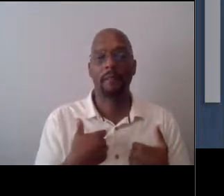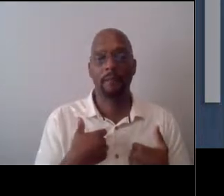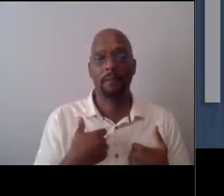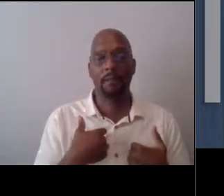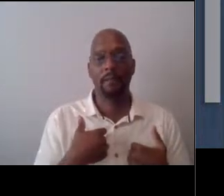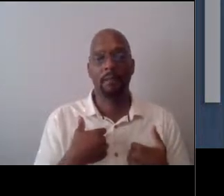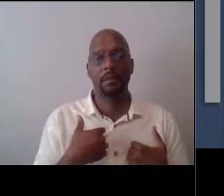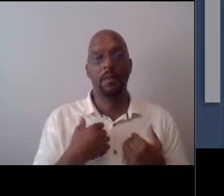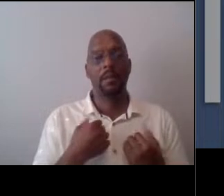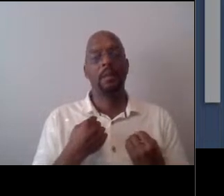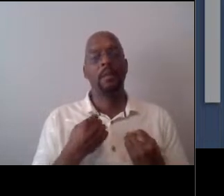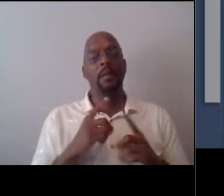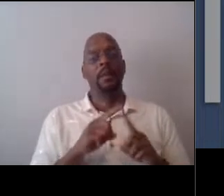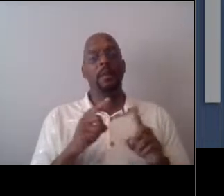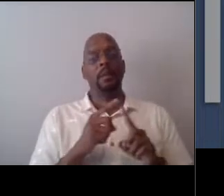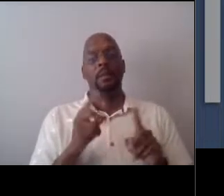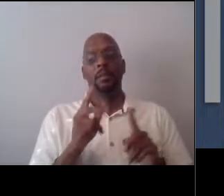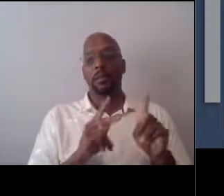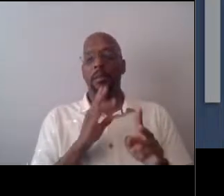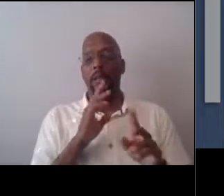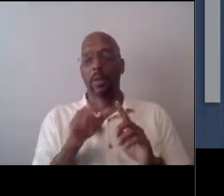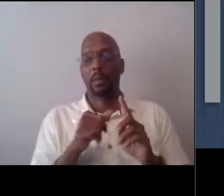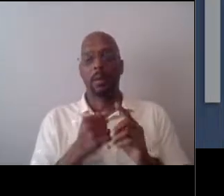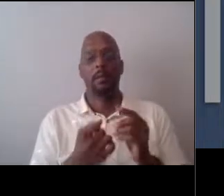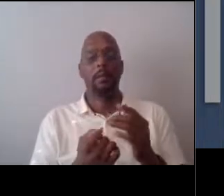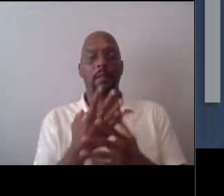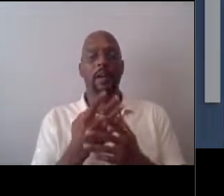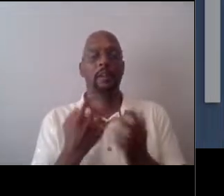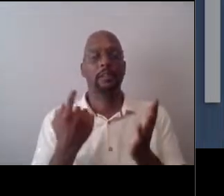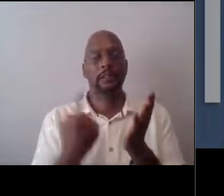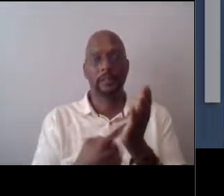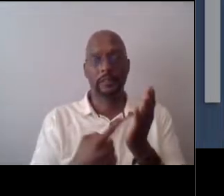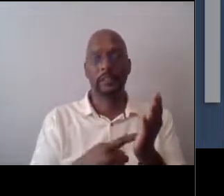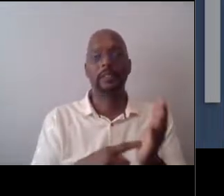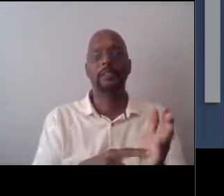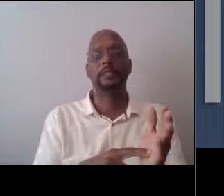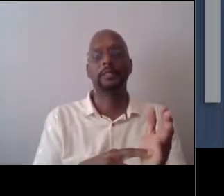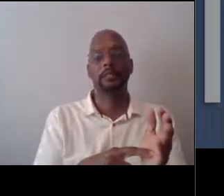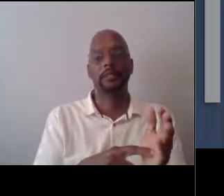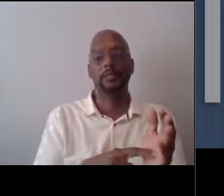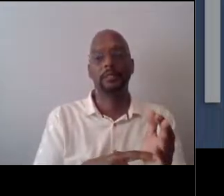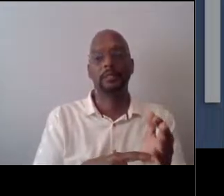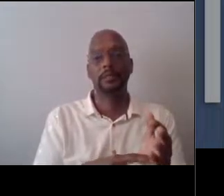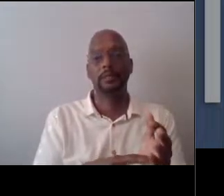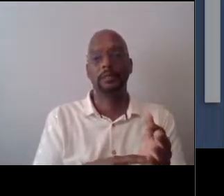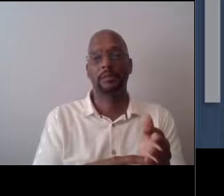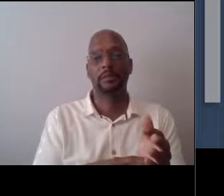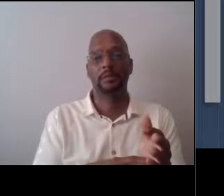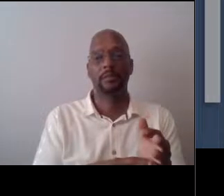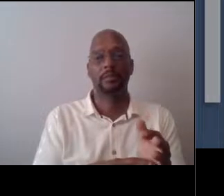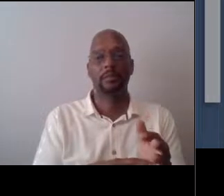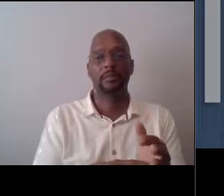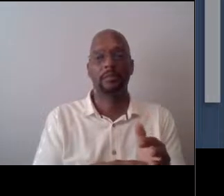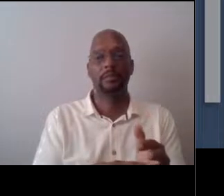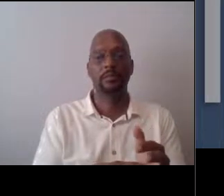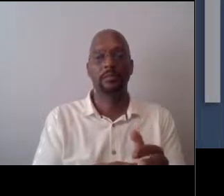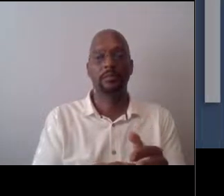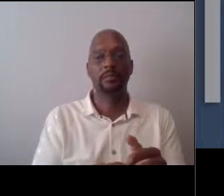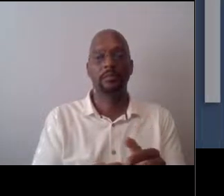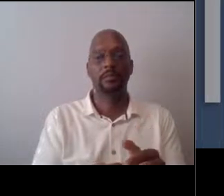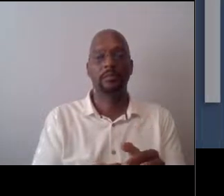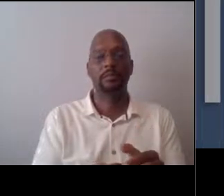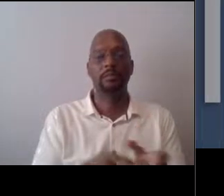Cal EnviroScreen, and that was put together by Cal EPA. The commission sat on a team of